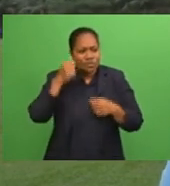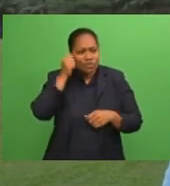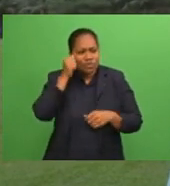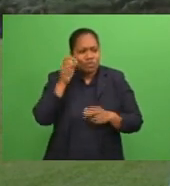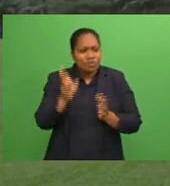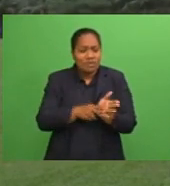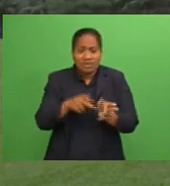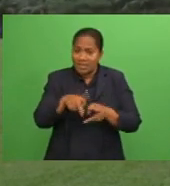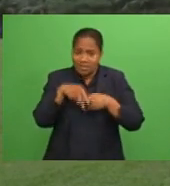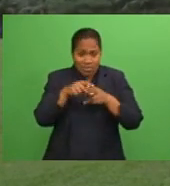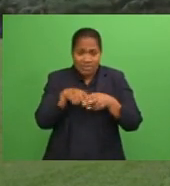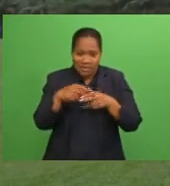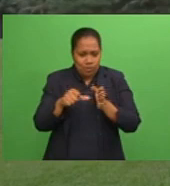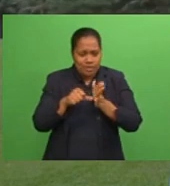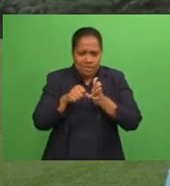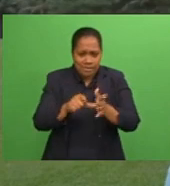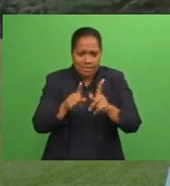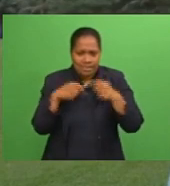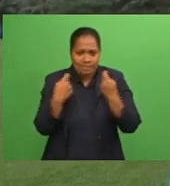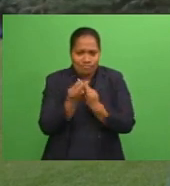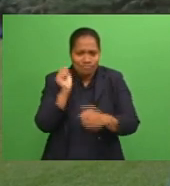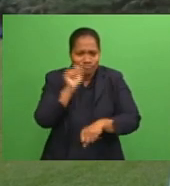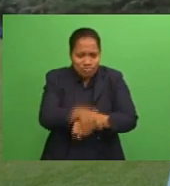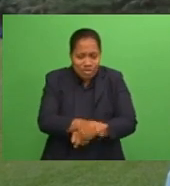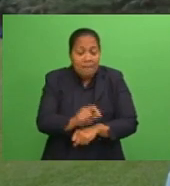a tough team to battle, but